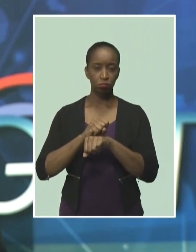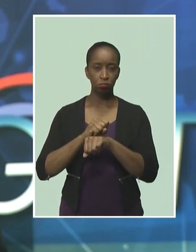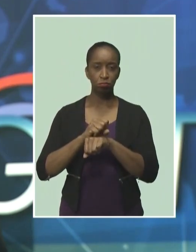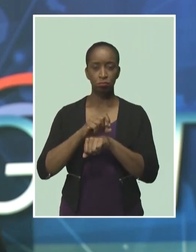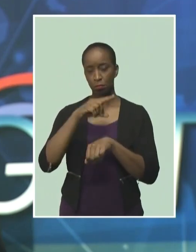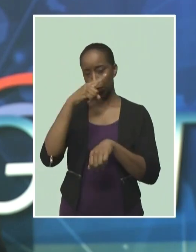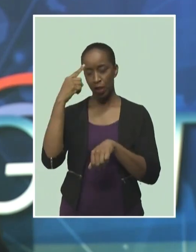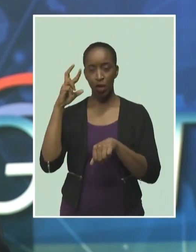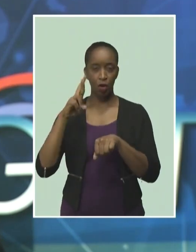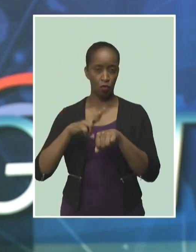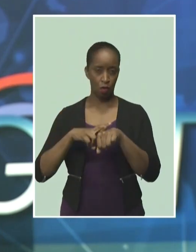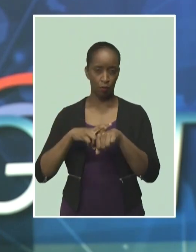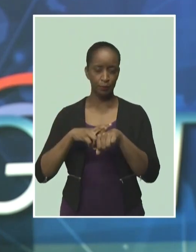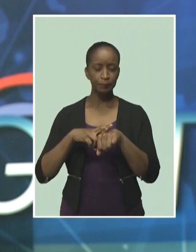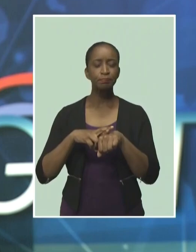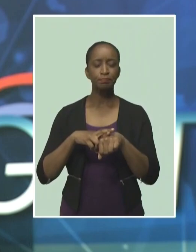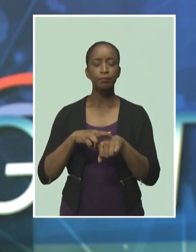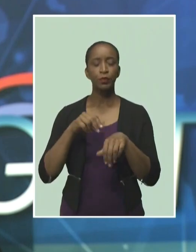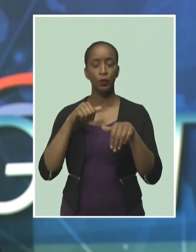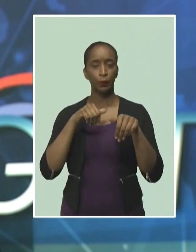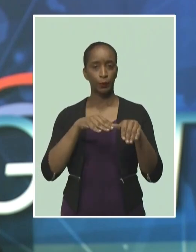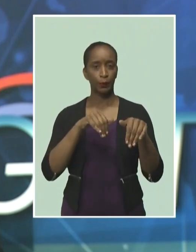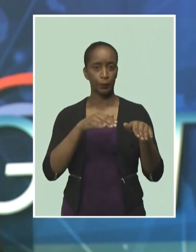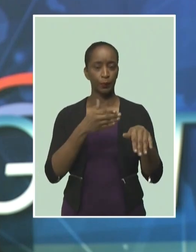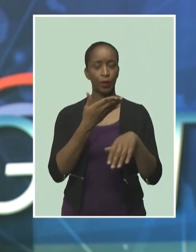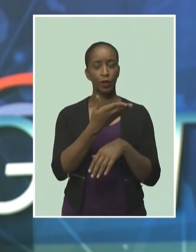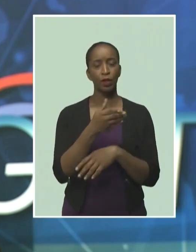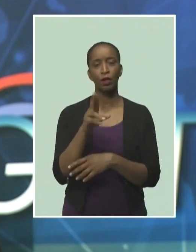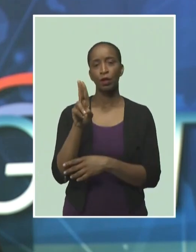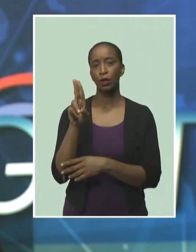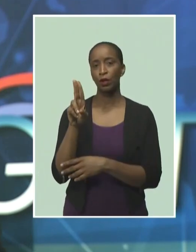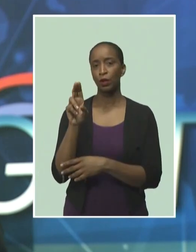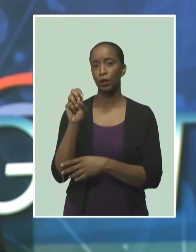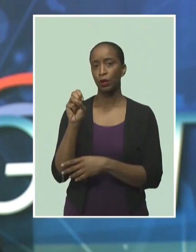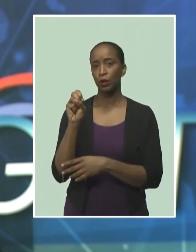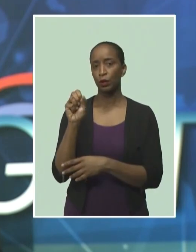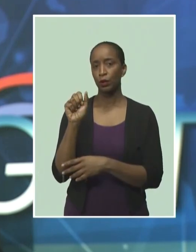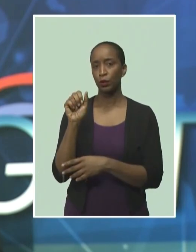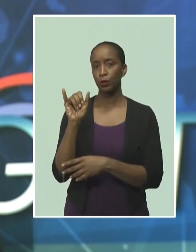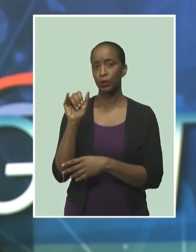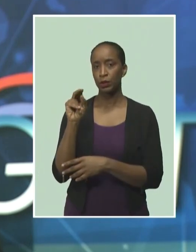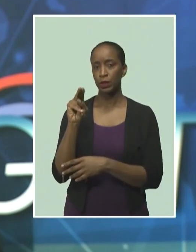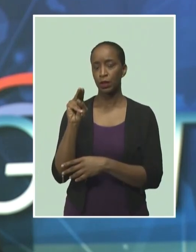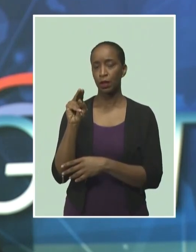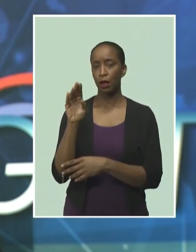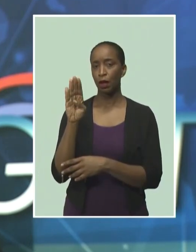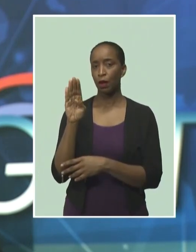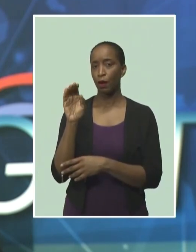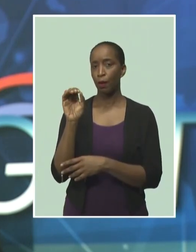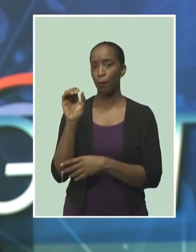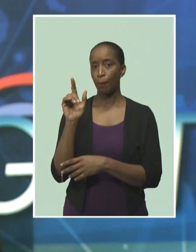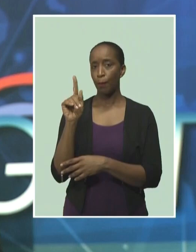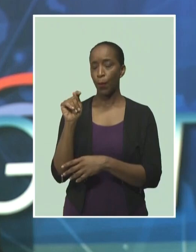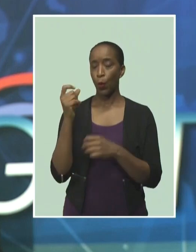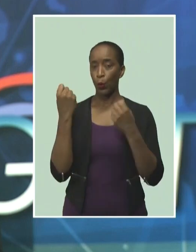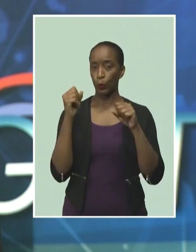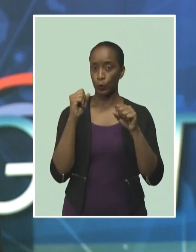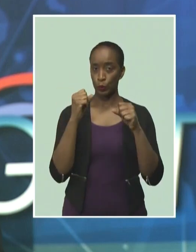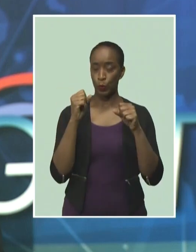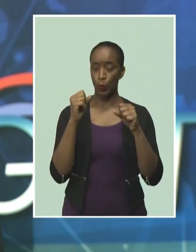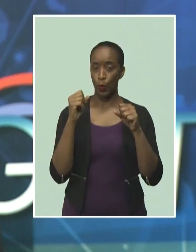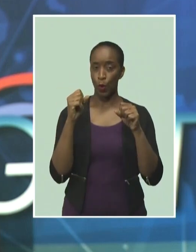while the march past will proceed along Black Rock Main Road to Carlton Supermarket, where the official salute will be